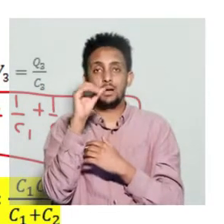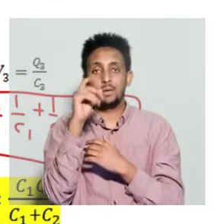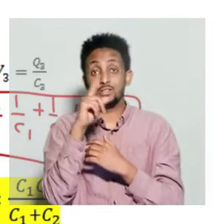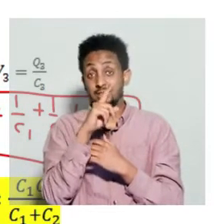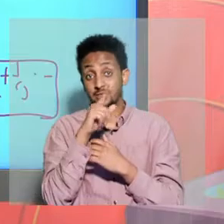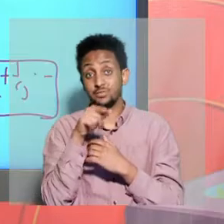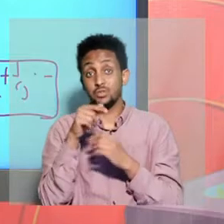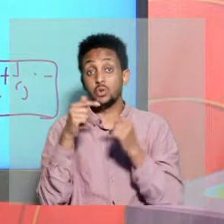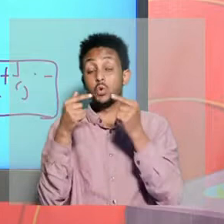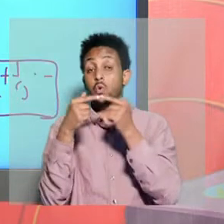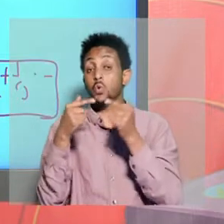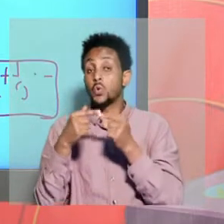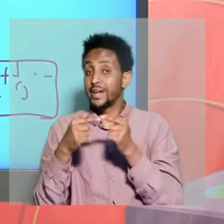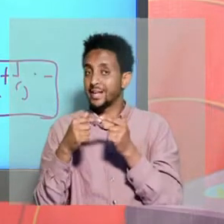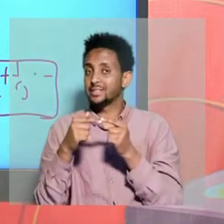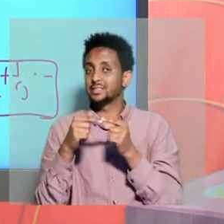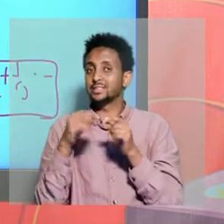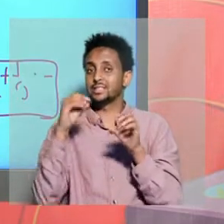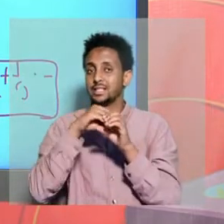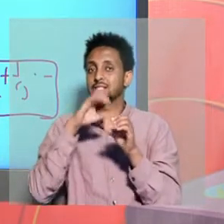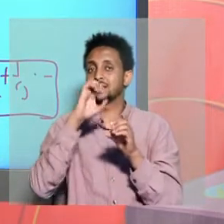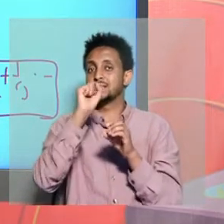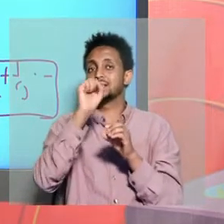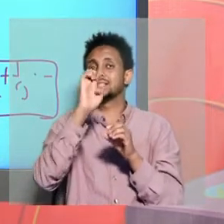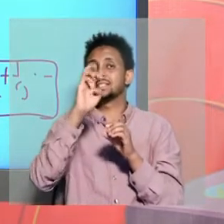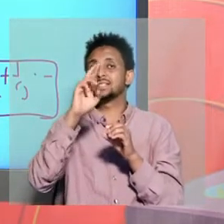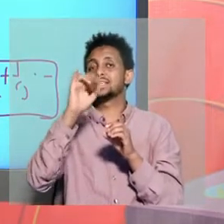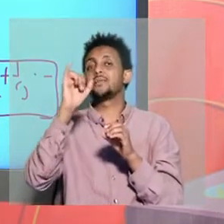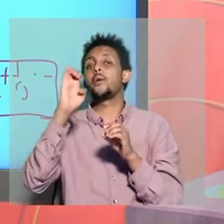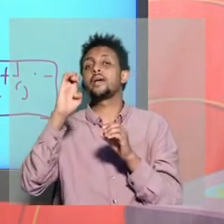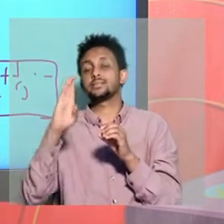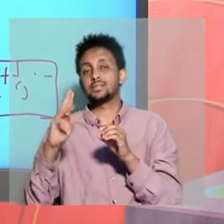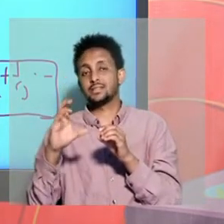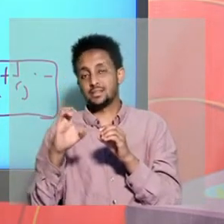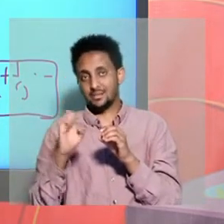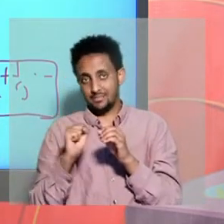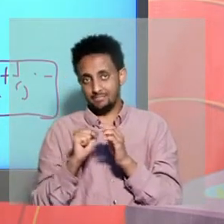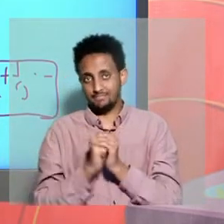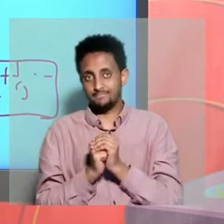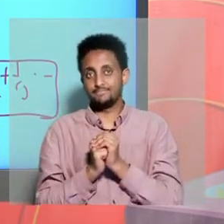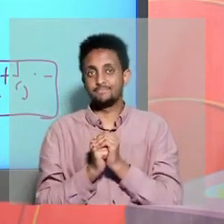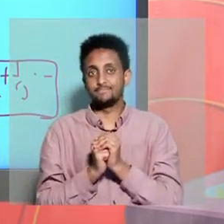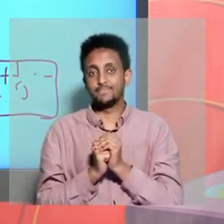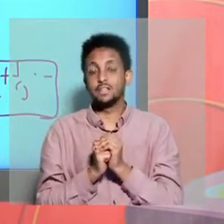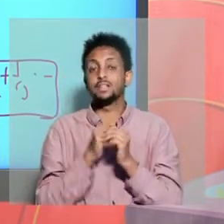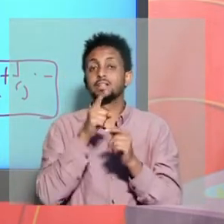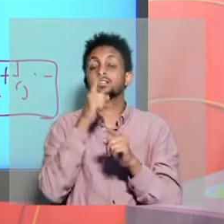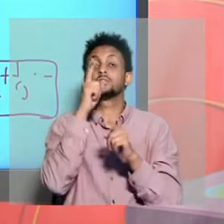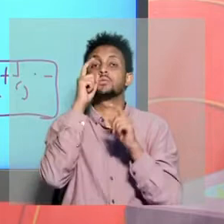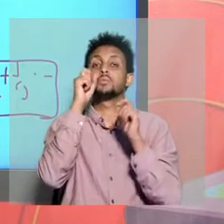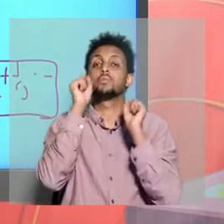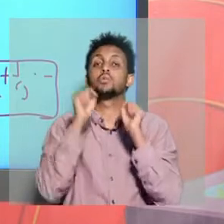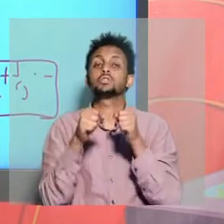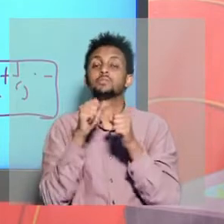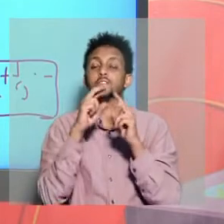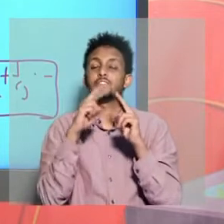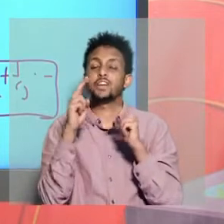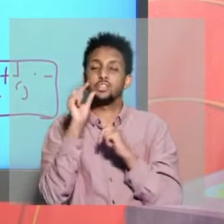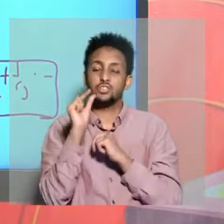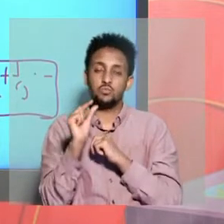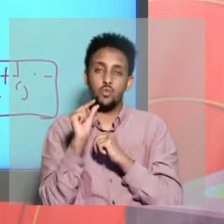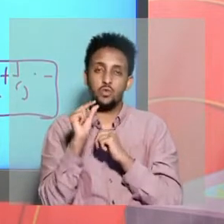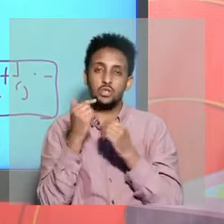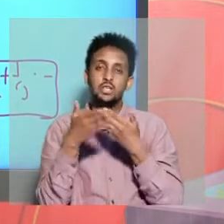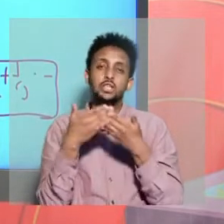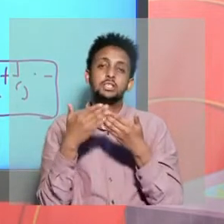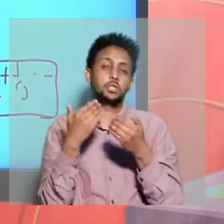capacitors connected in series. For only 2 capacitors connected in series, it's possible to have a very small or